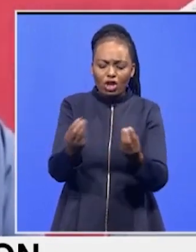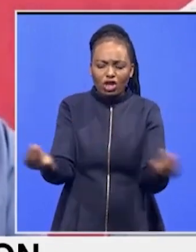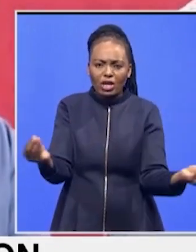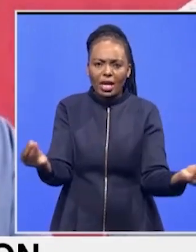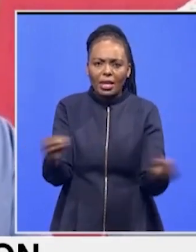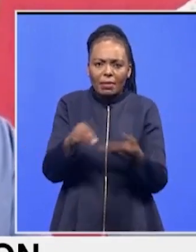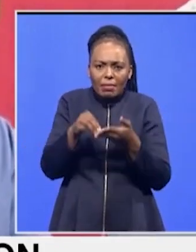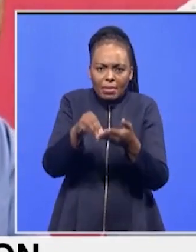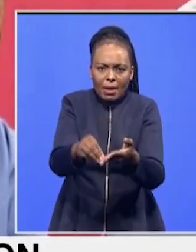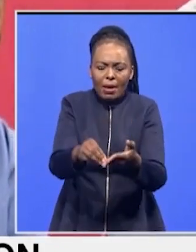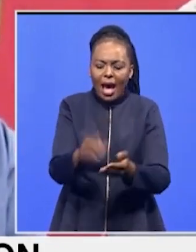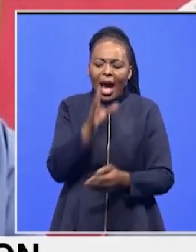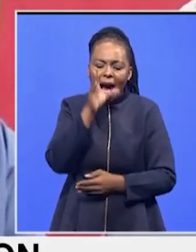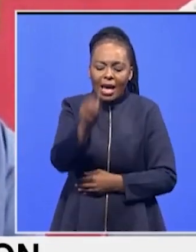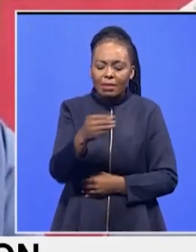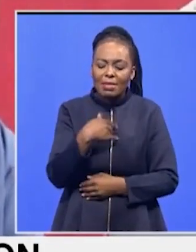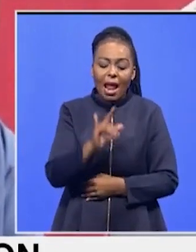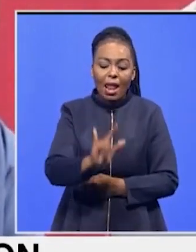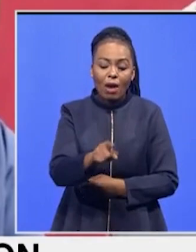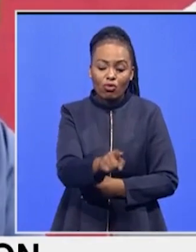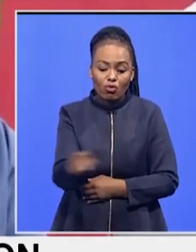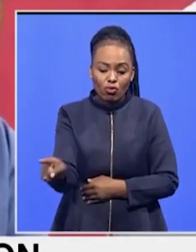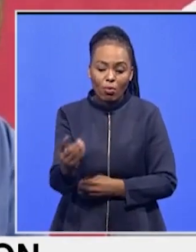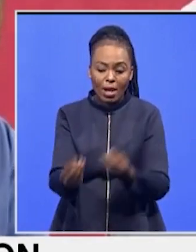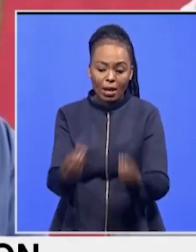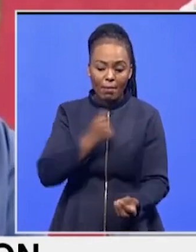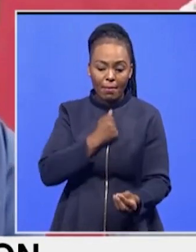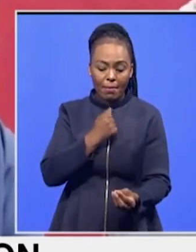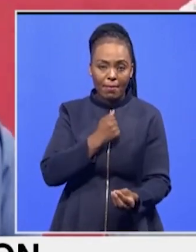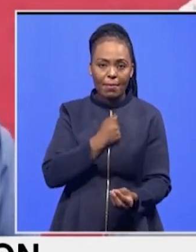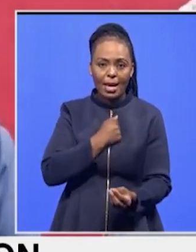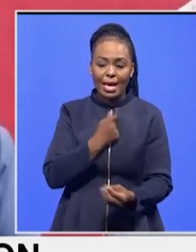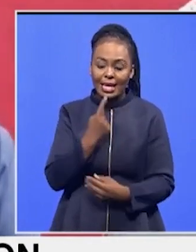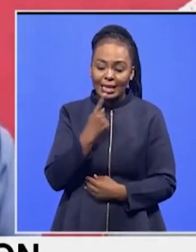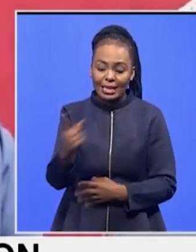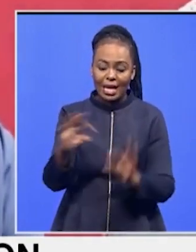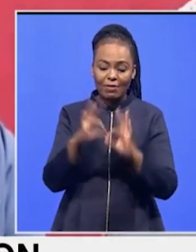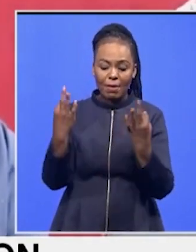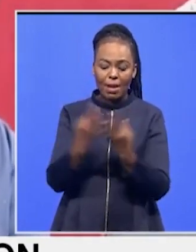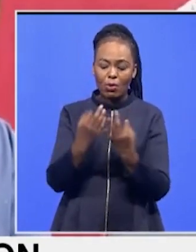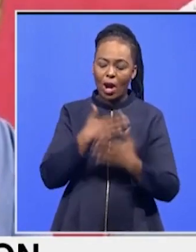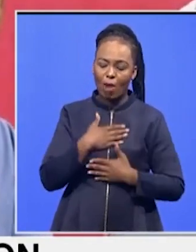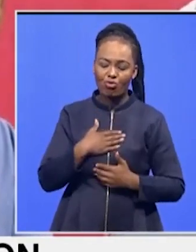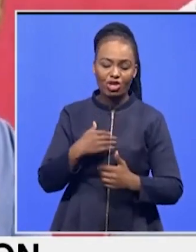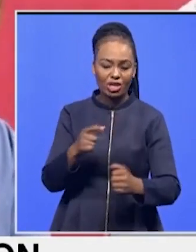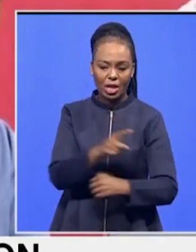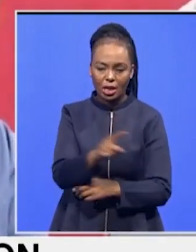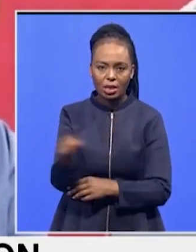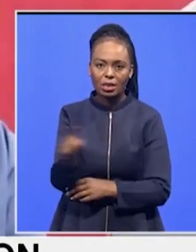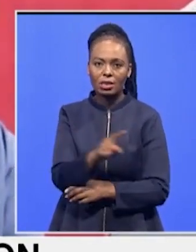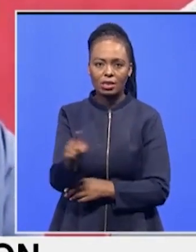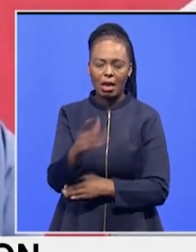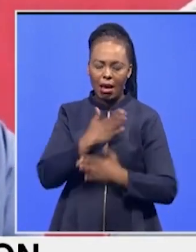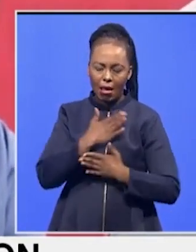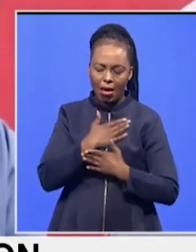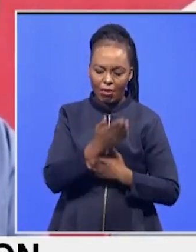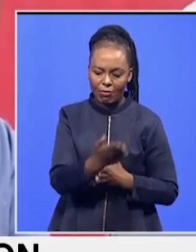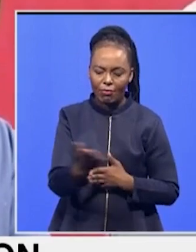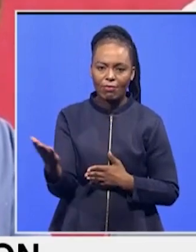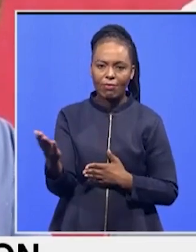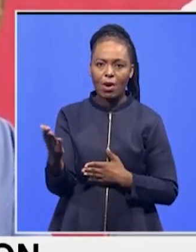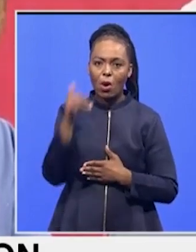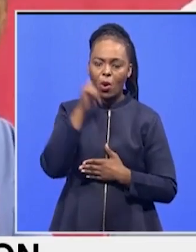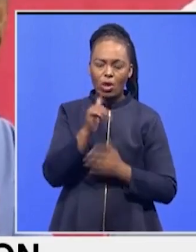them know that they are loved. Let your family know how much you appreciate them. And when you say your prayers